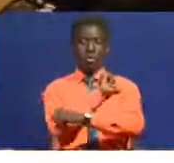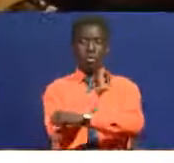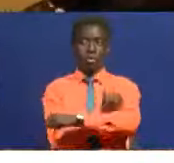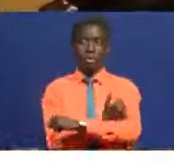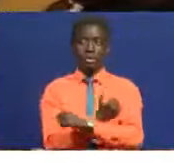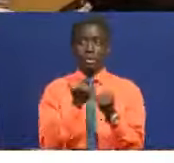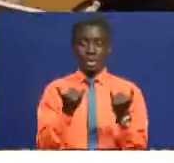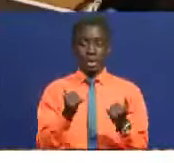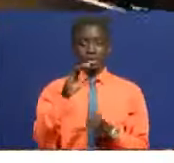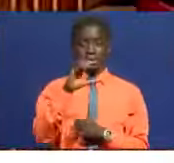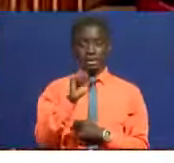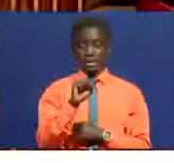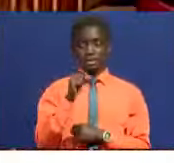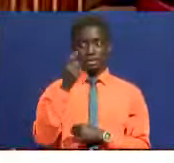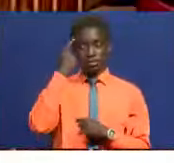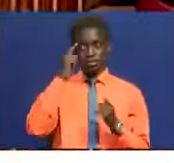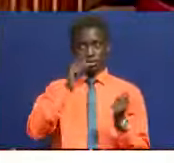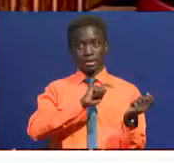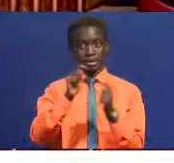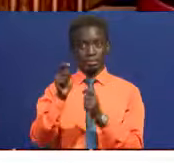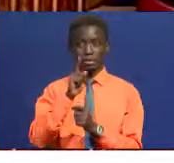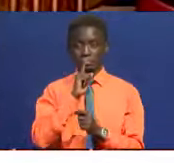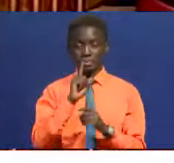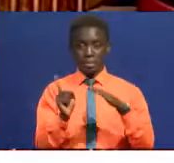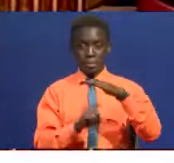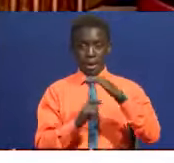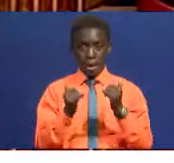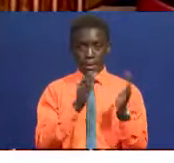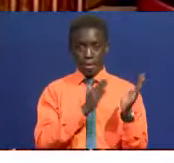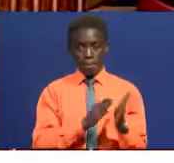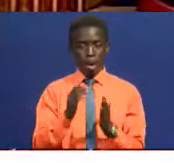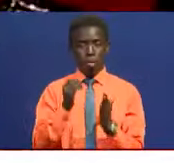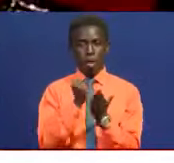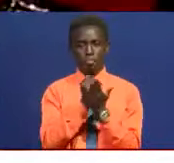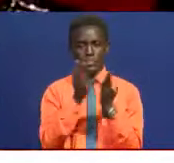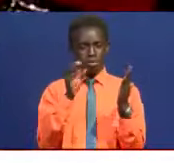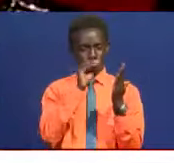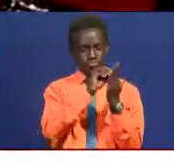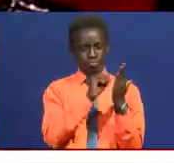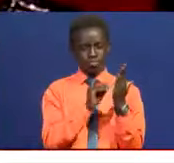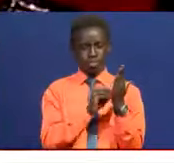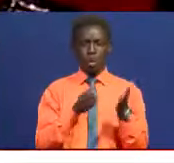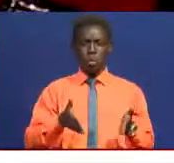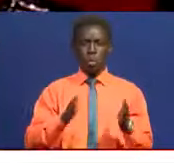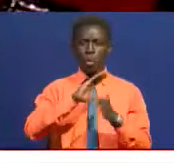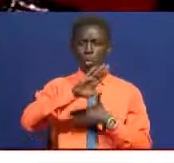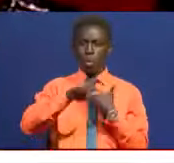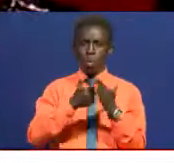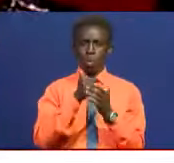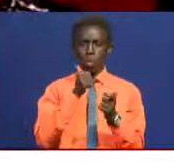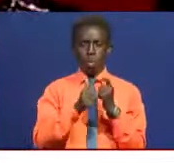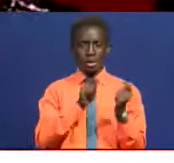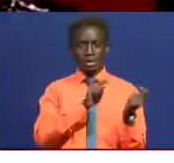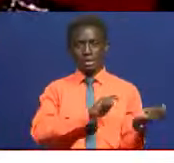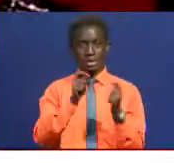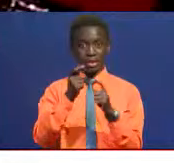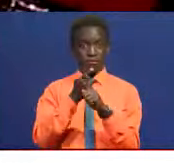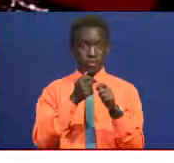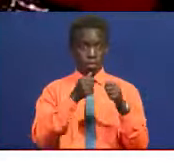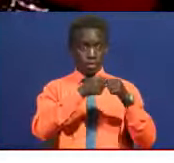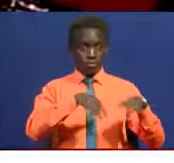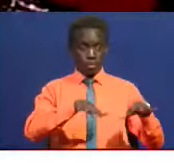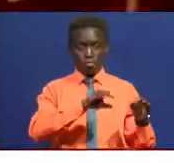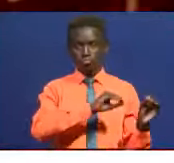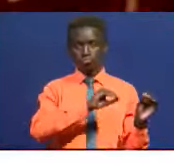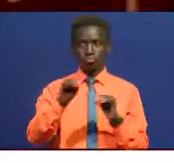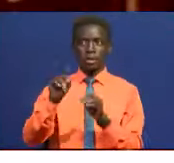Cabinet Secretary Kipchumba Murkomen says the ministry is planning to gazette all roads that have been transferred from the devolved units to the Kenya Rural